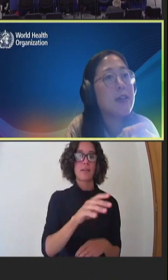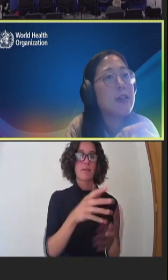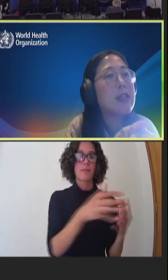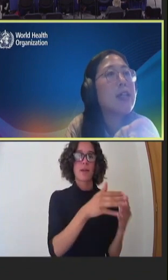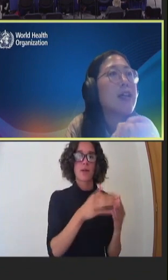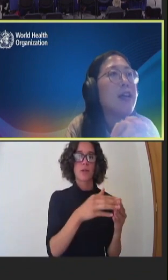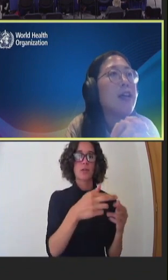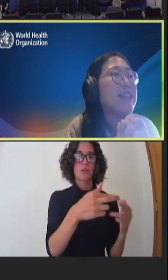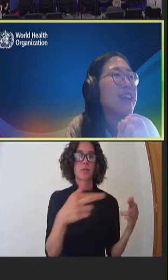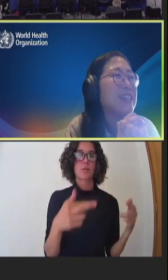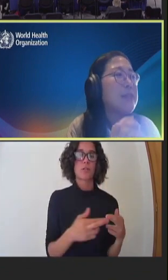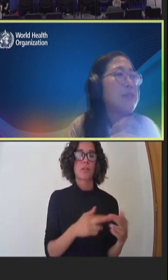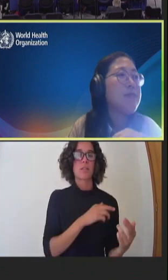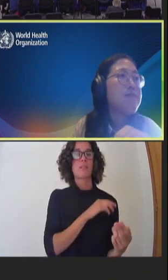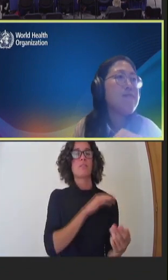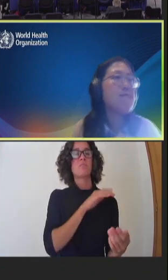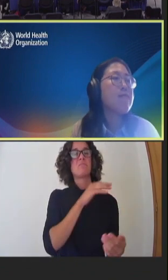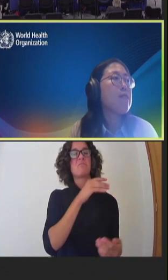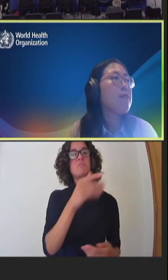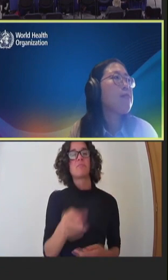early adulthood. Next.